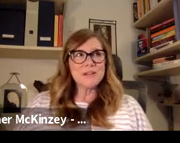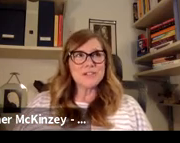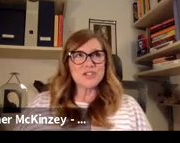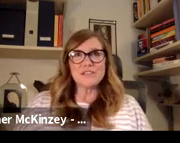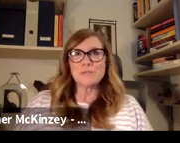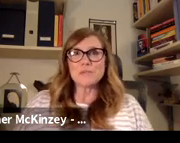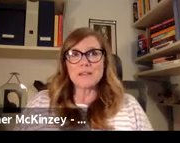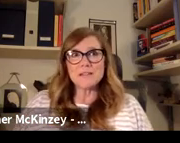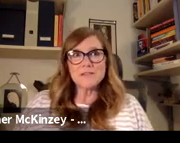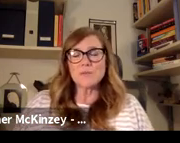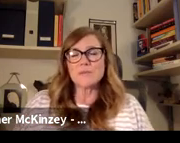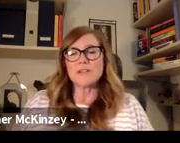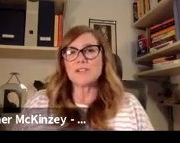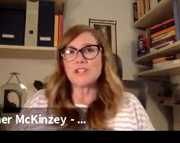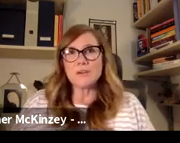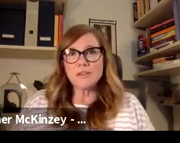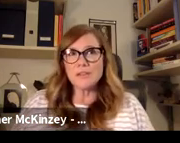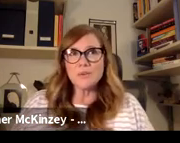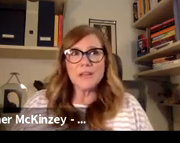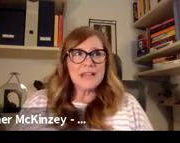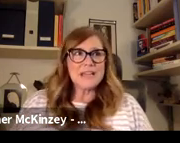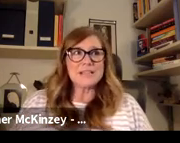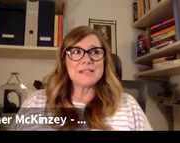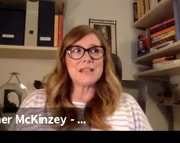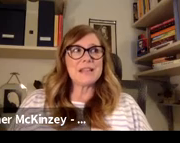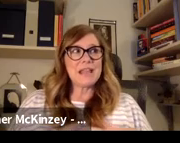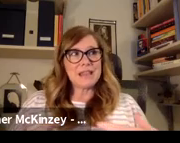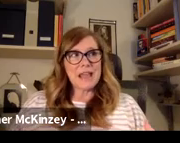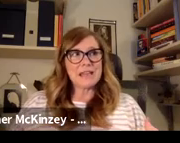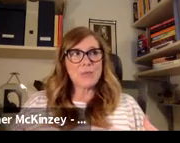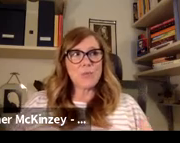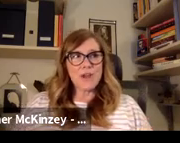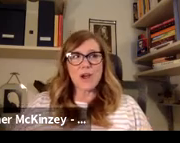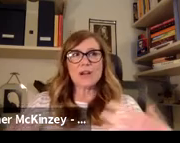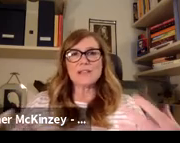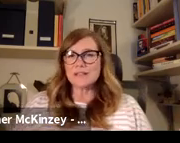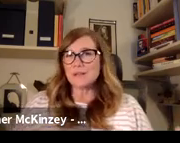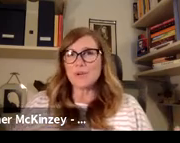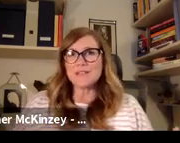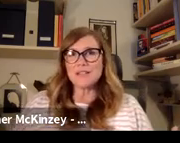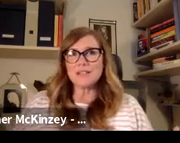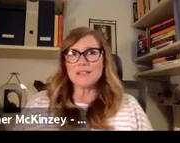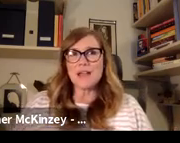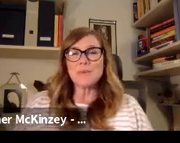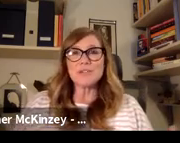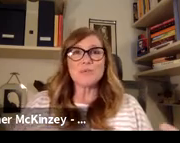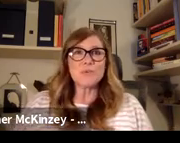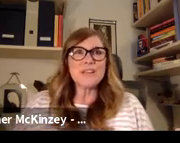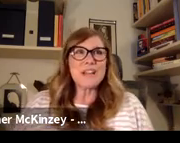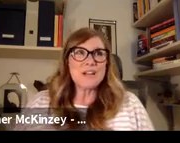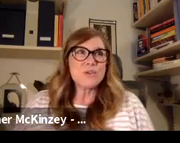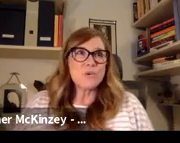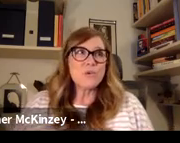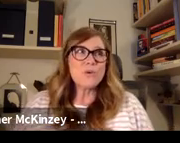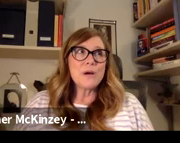kind of want to shift perspectives, and what I'm going to share with you is in that we are in this unprecedented time, but it's a